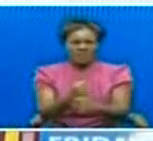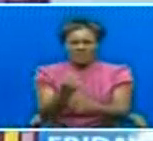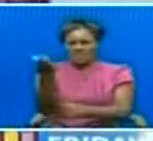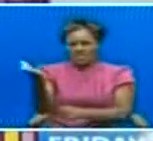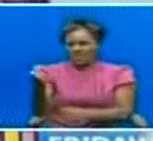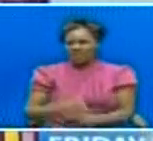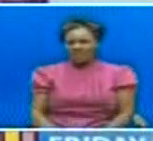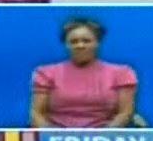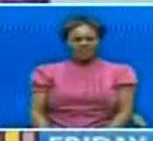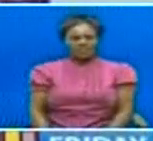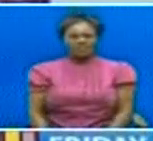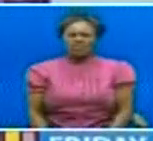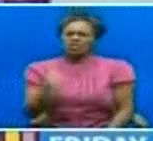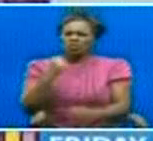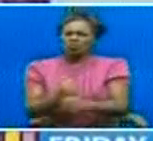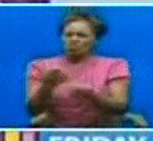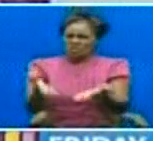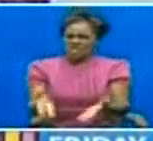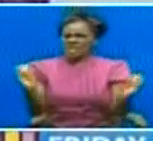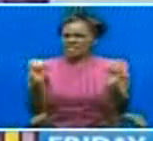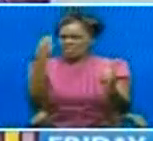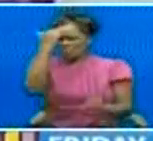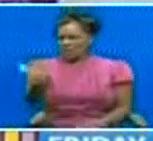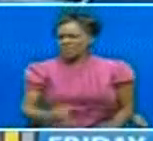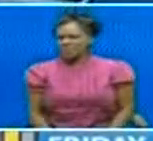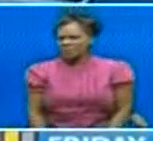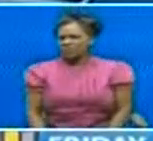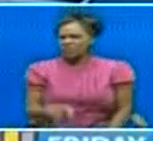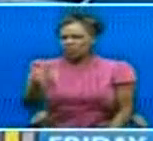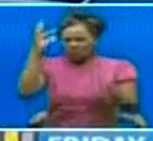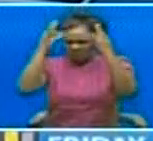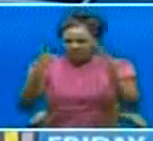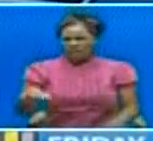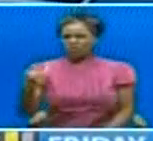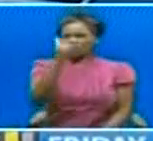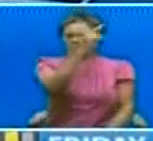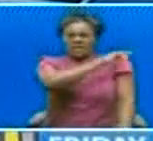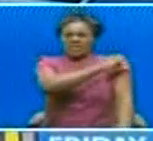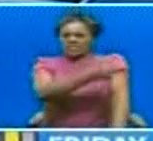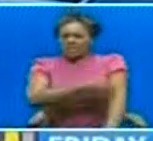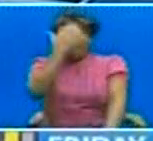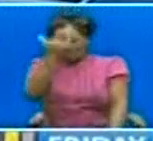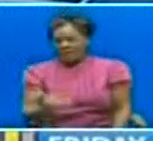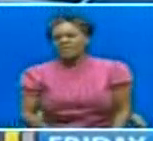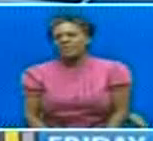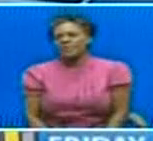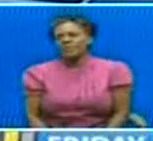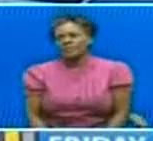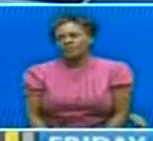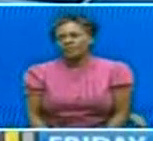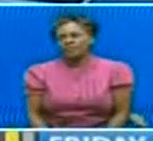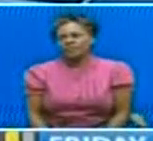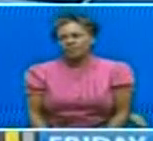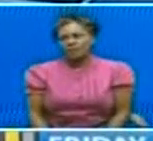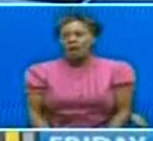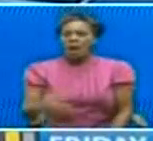Might say, why isn't she doing all these wonderful things in Kenya? Why mm-hmm. choose to go to Nigeria? Kenya has the same equal opportunities.